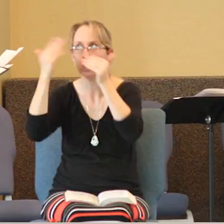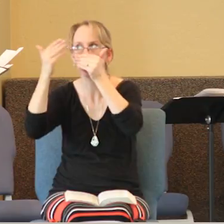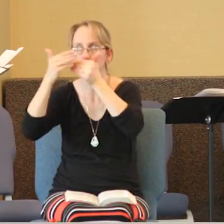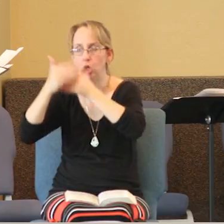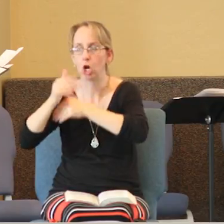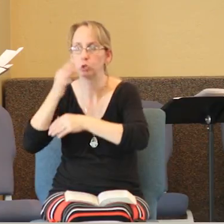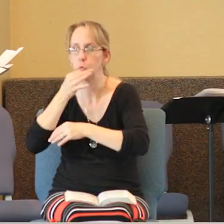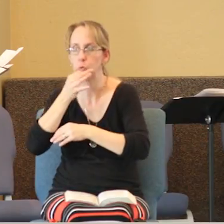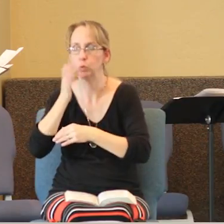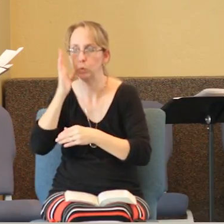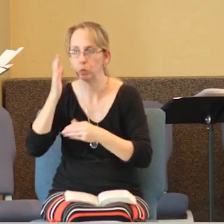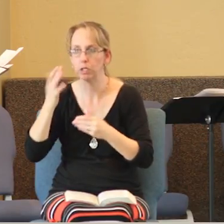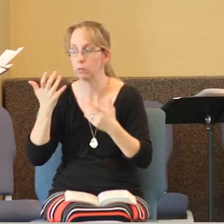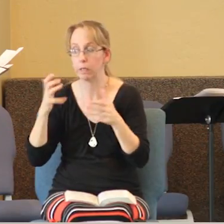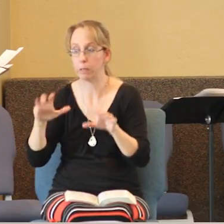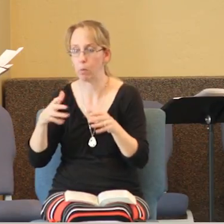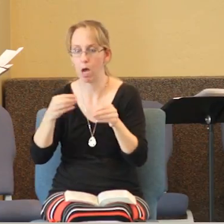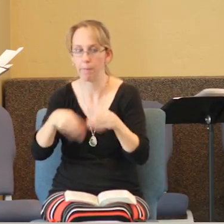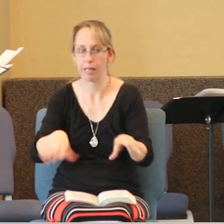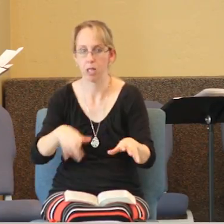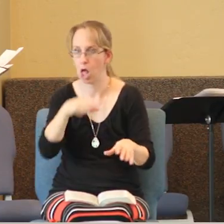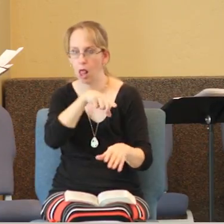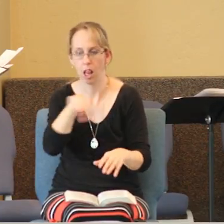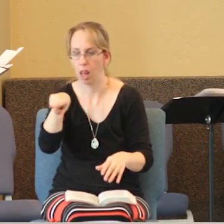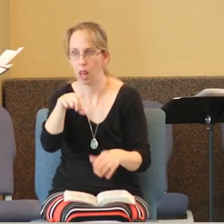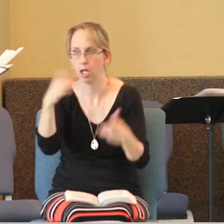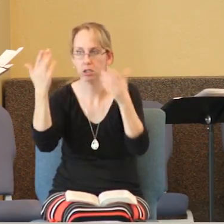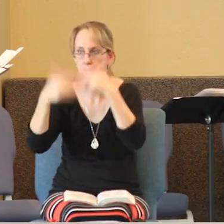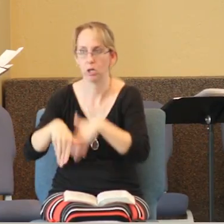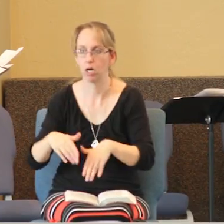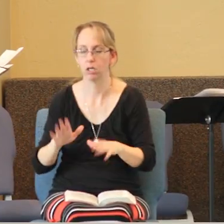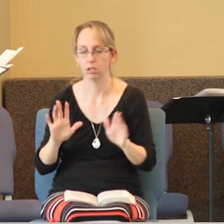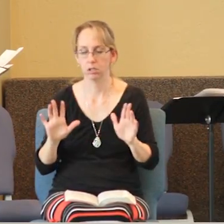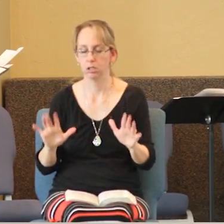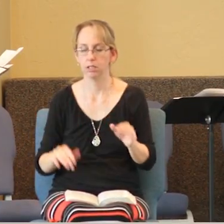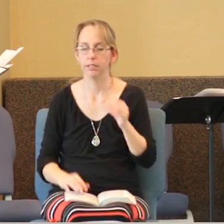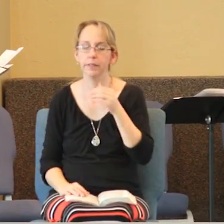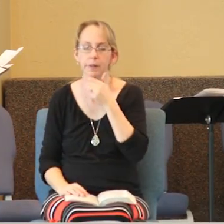come, and we did not want to be lost in the dark.